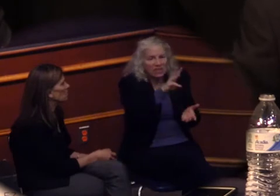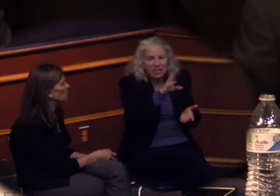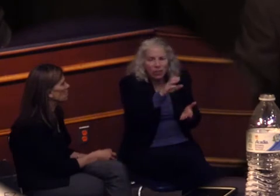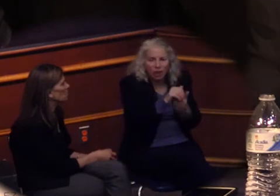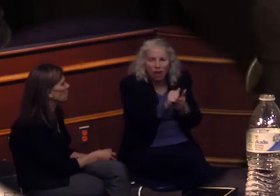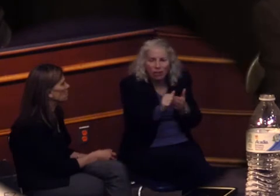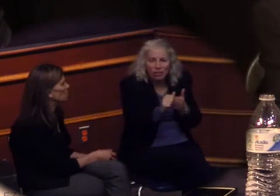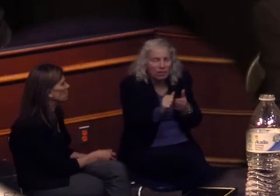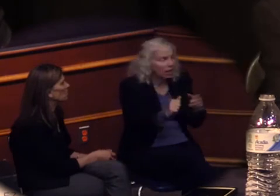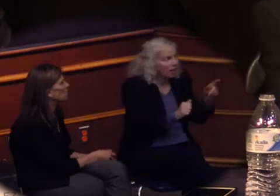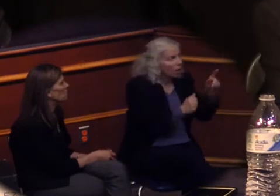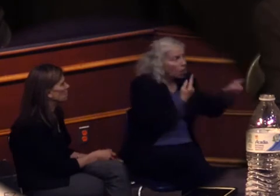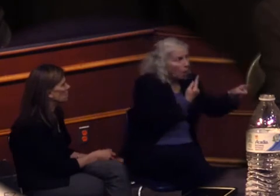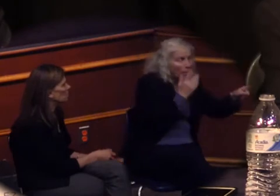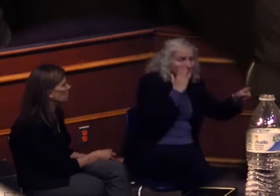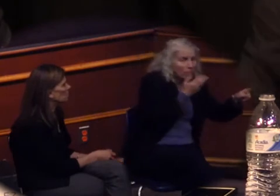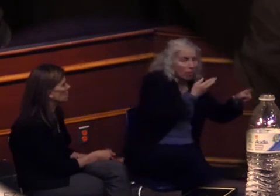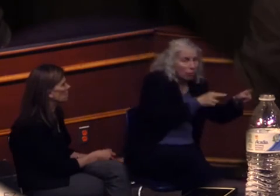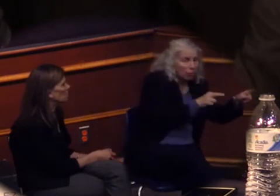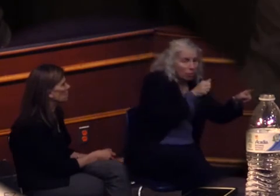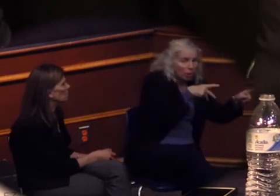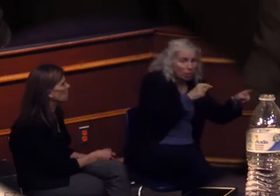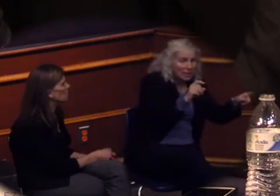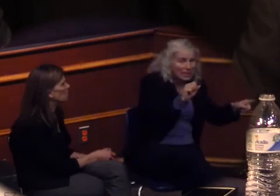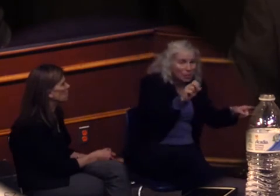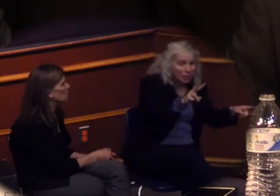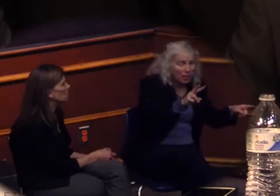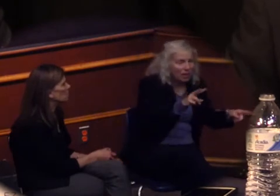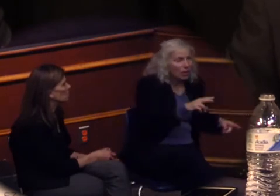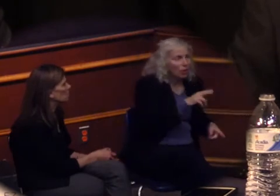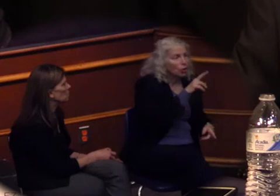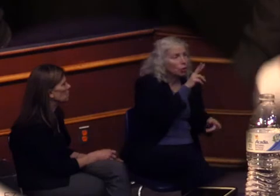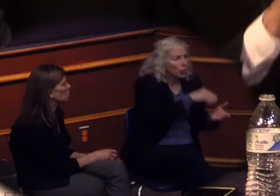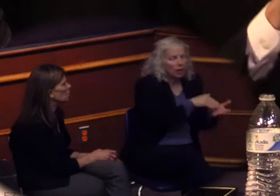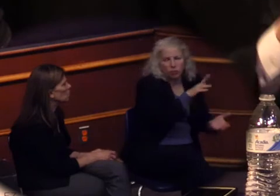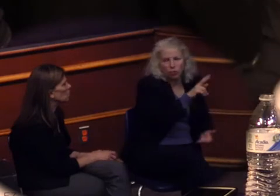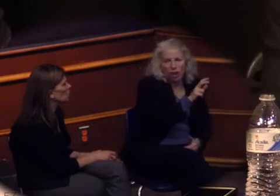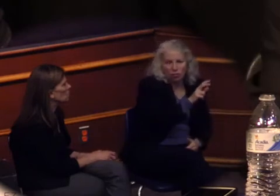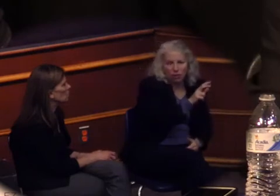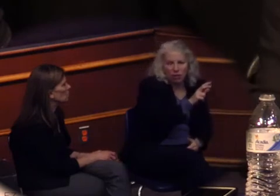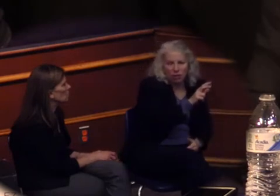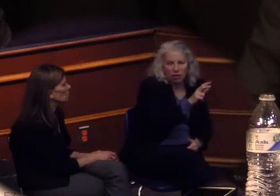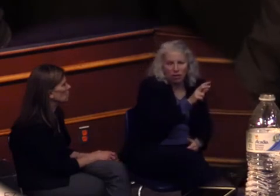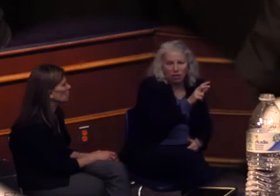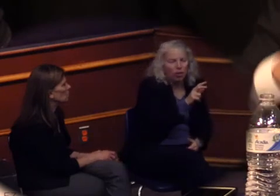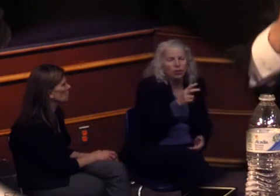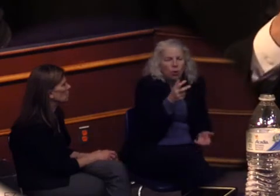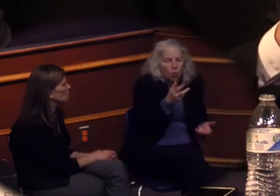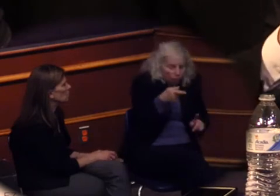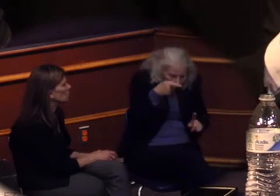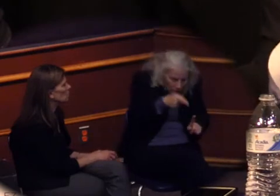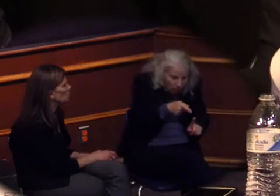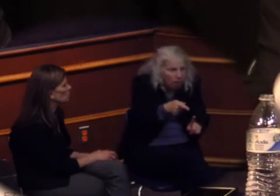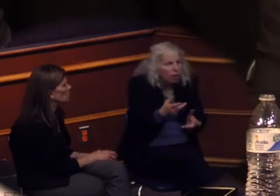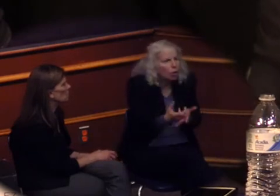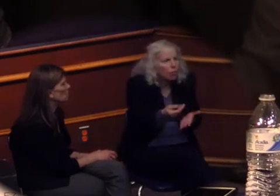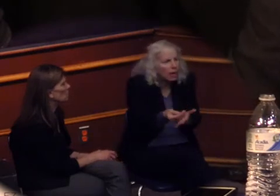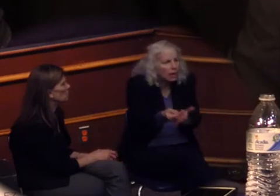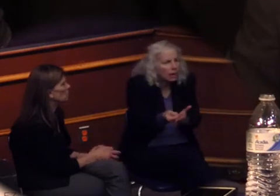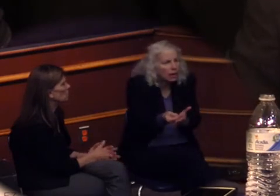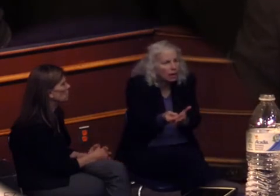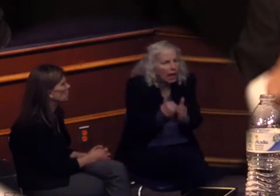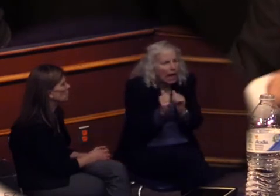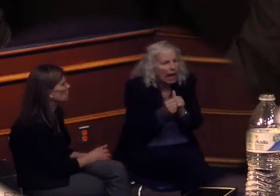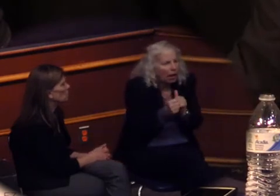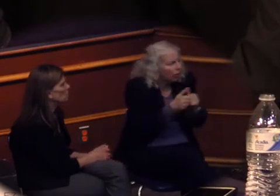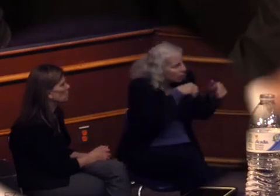single-bedroom apartment in Somerville is $2,300. The problem is wages, and the problem is inability